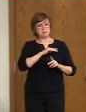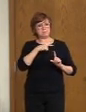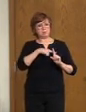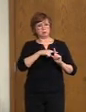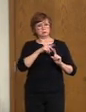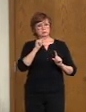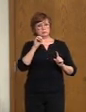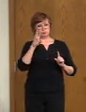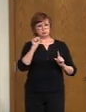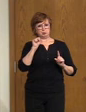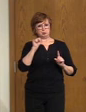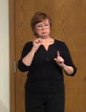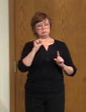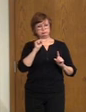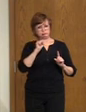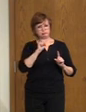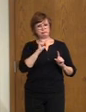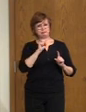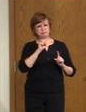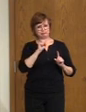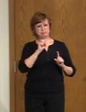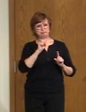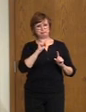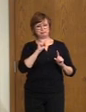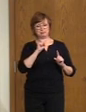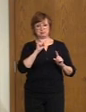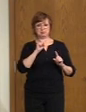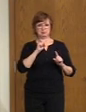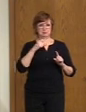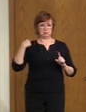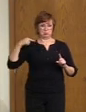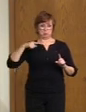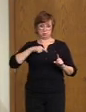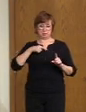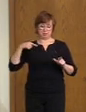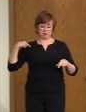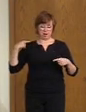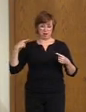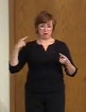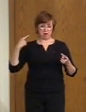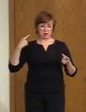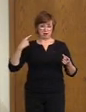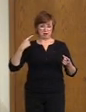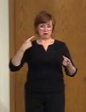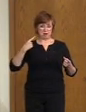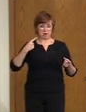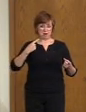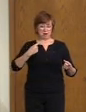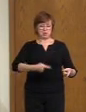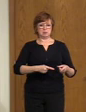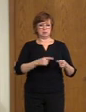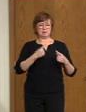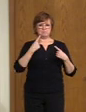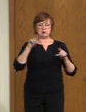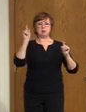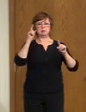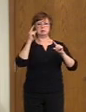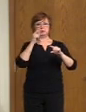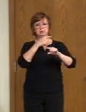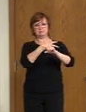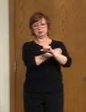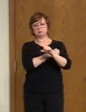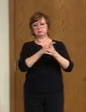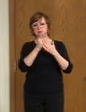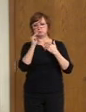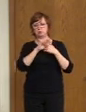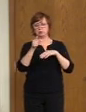COVID pandemic and the announcement of the vaccination program and getting it out across this province as quickly as we